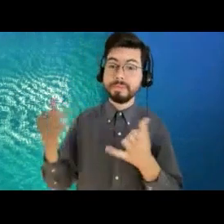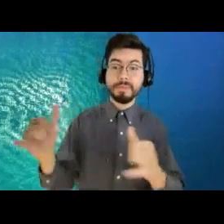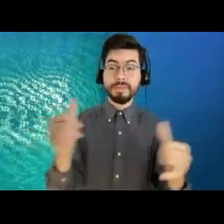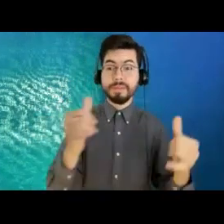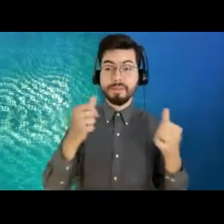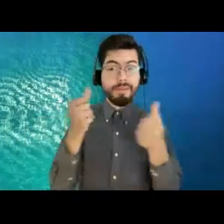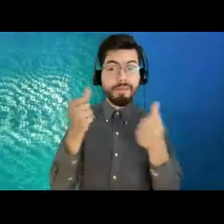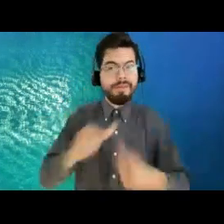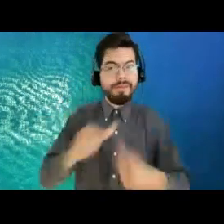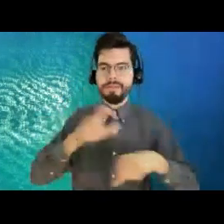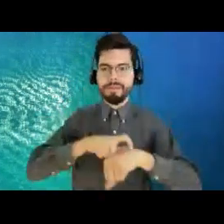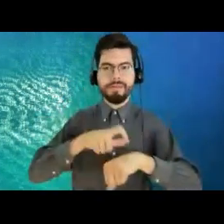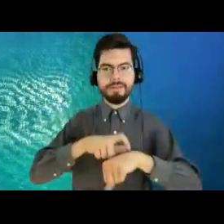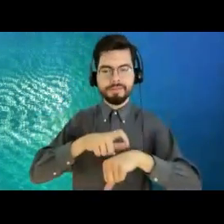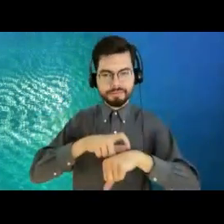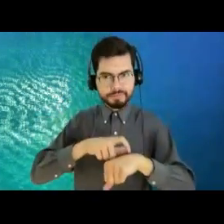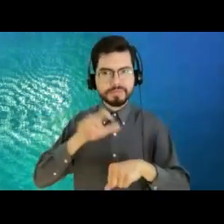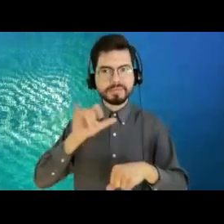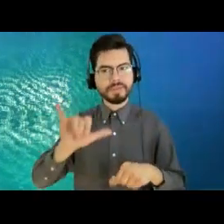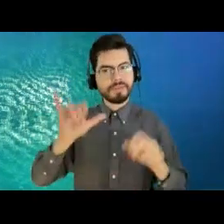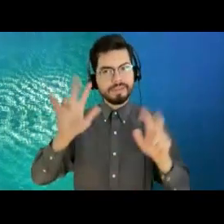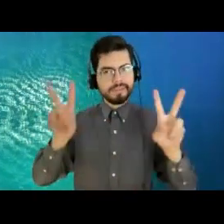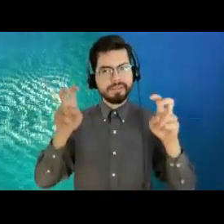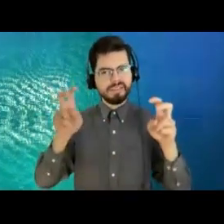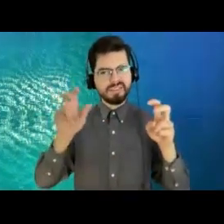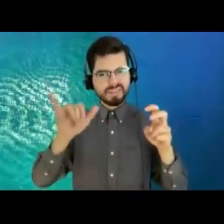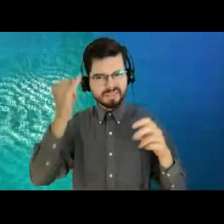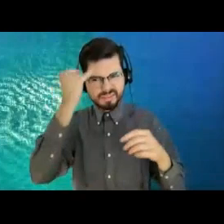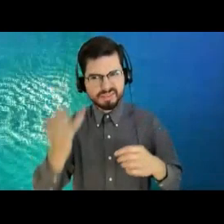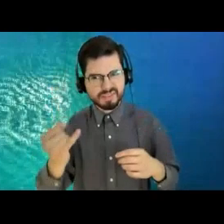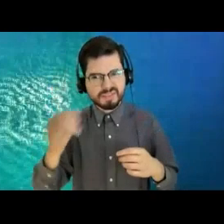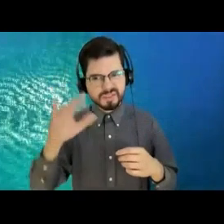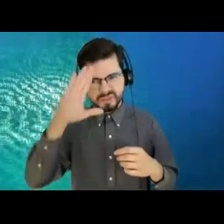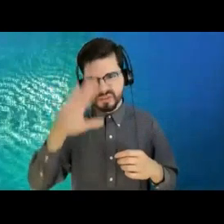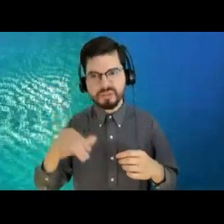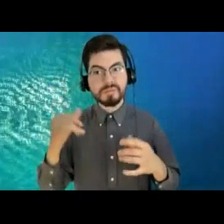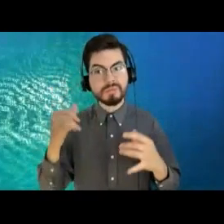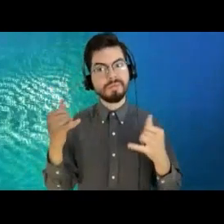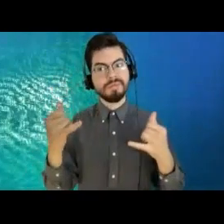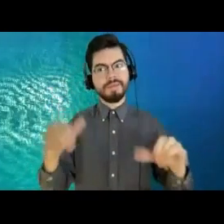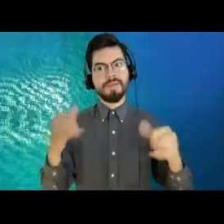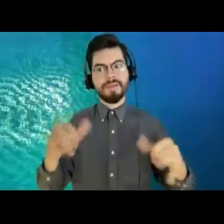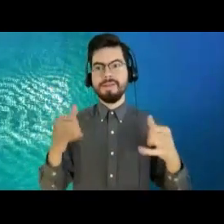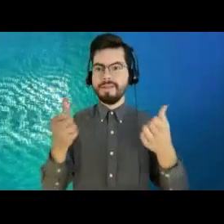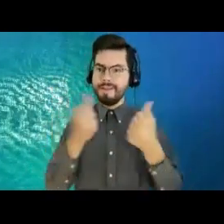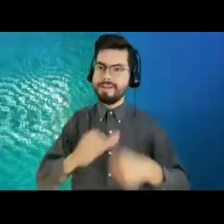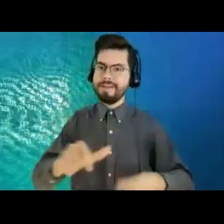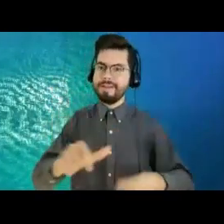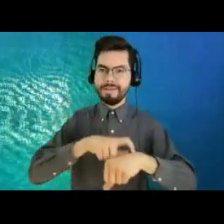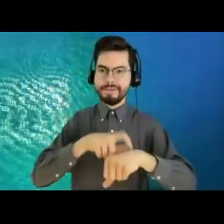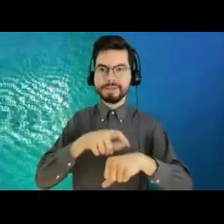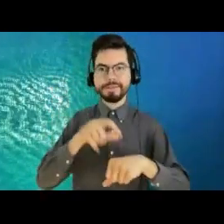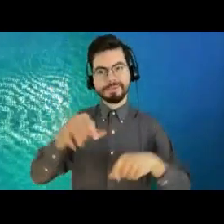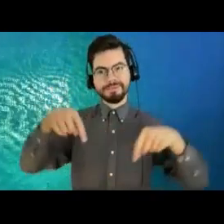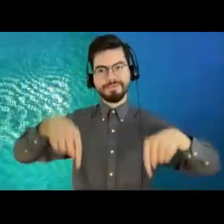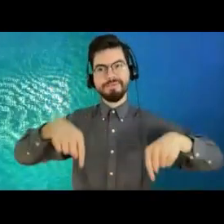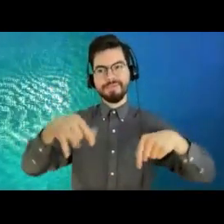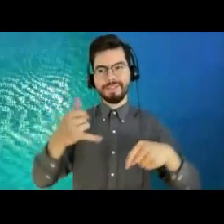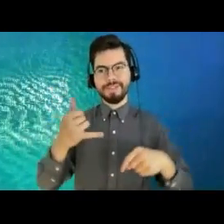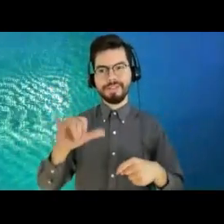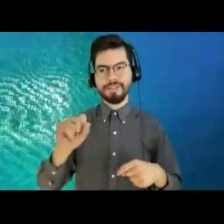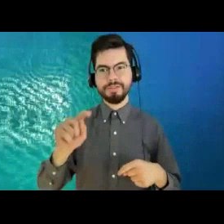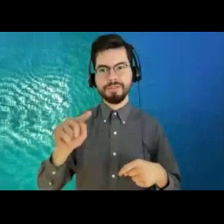that theme through because it's something that people get to do here in Yellowstone at any age.